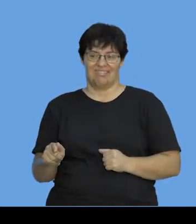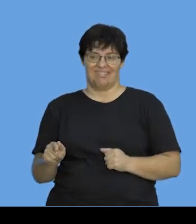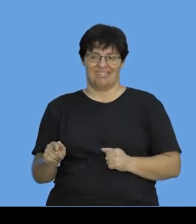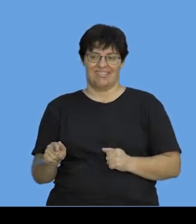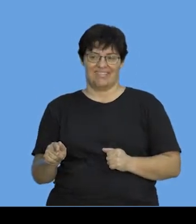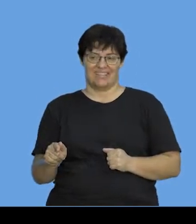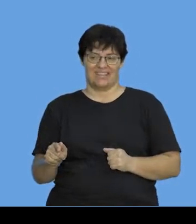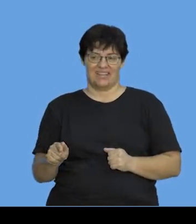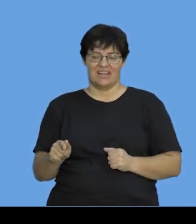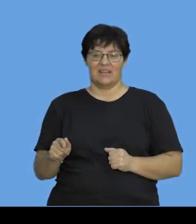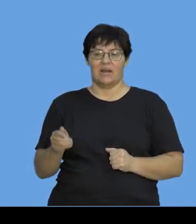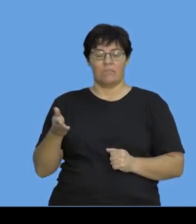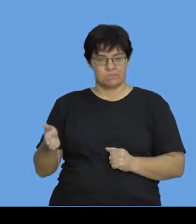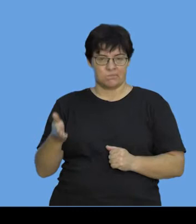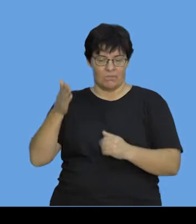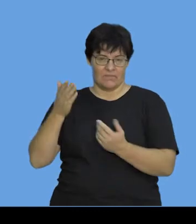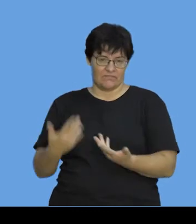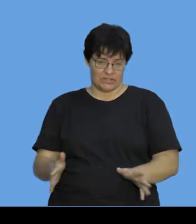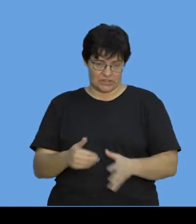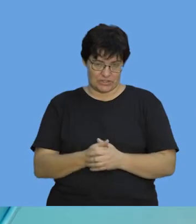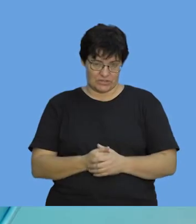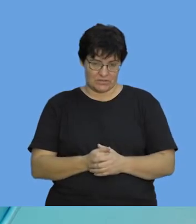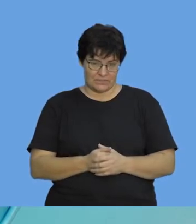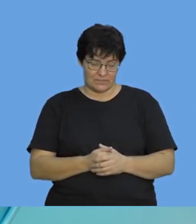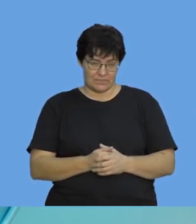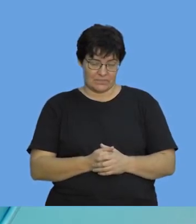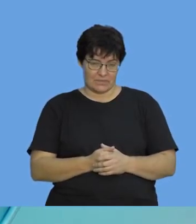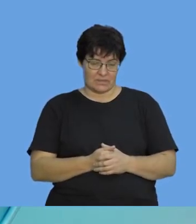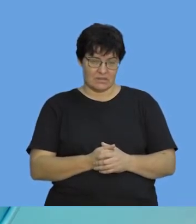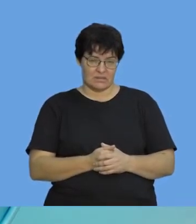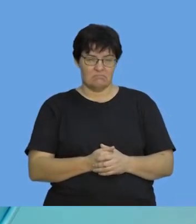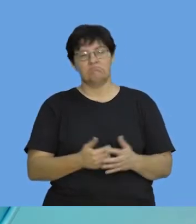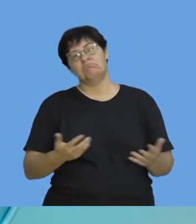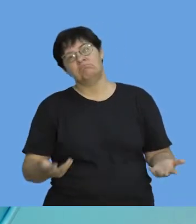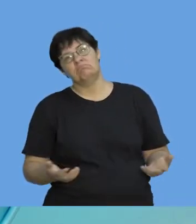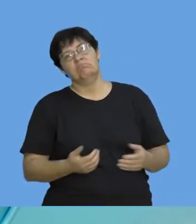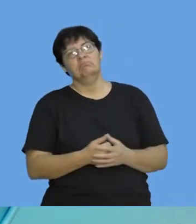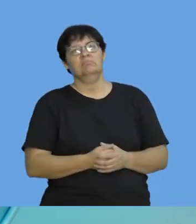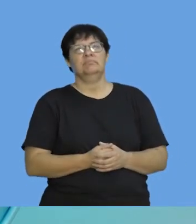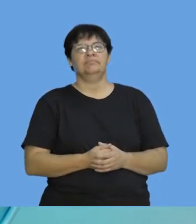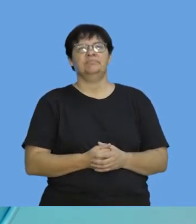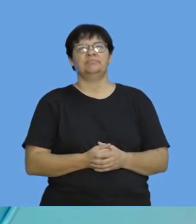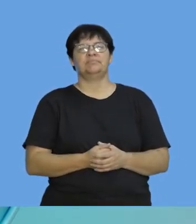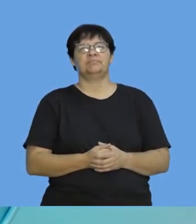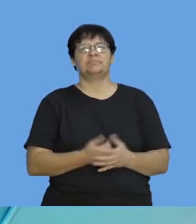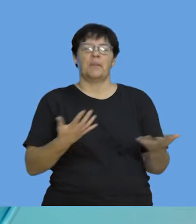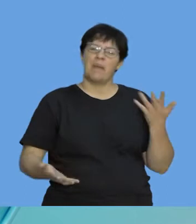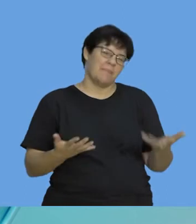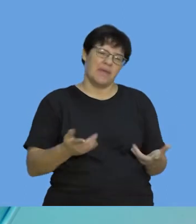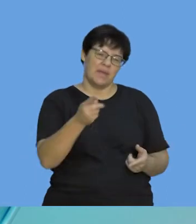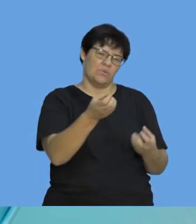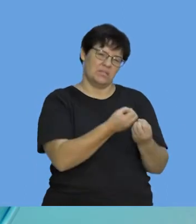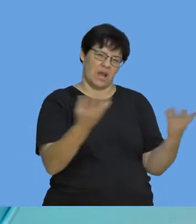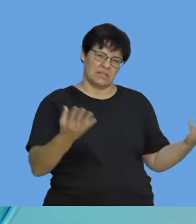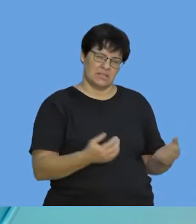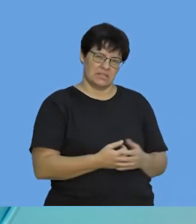number of atoms of the product. Let's put this into context. Suppose you start with substance X